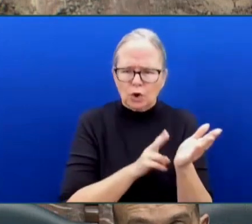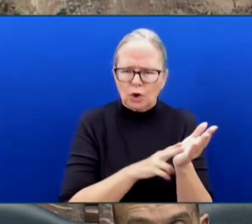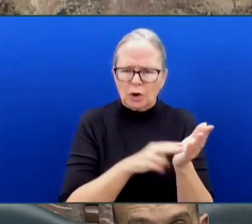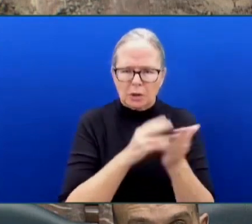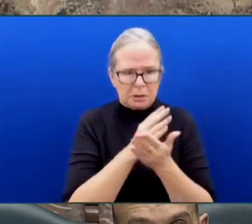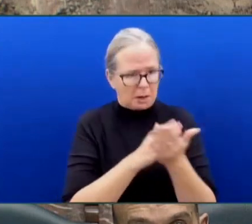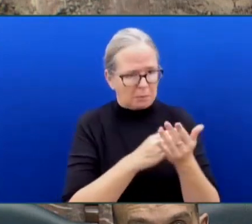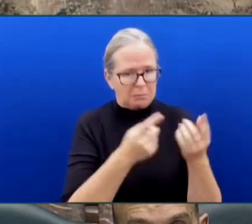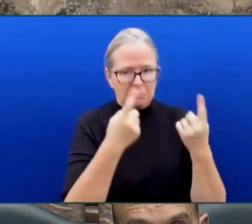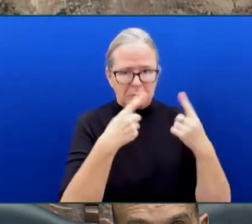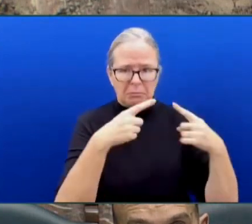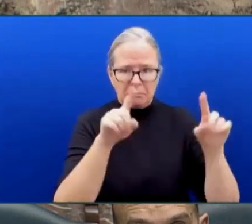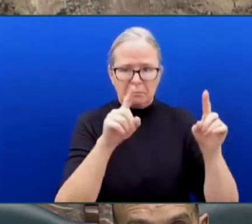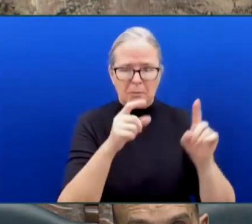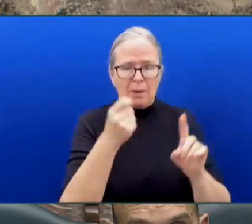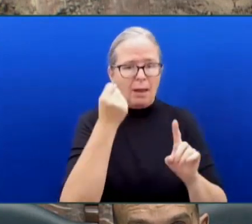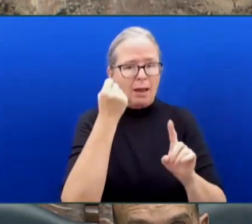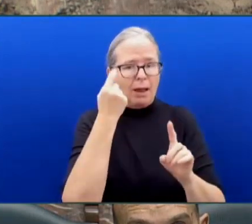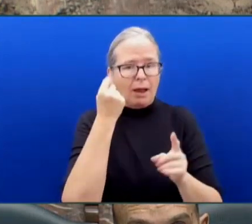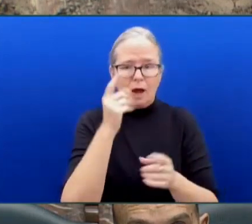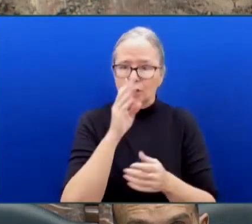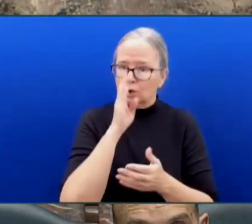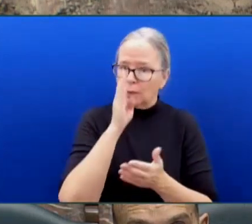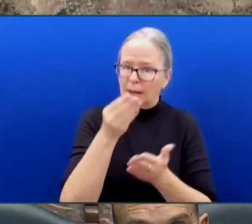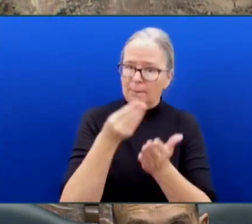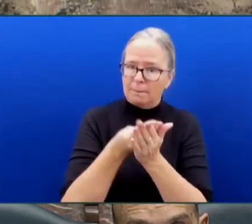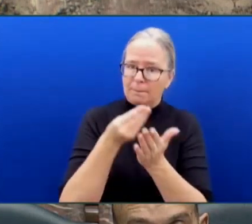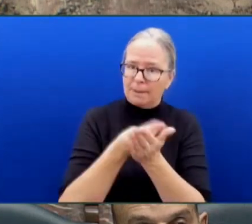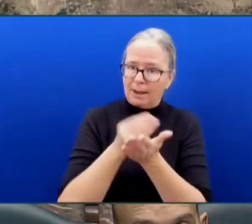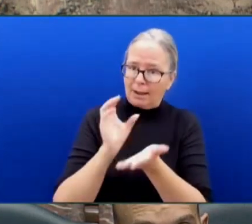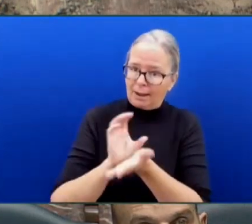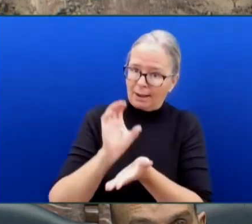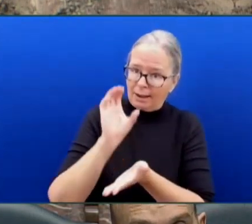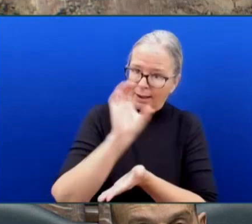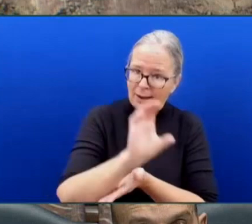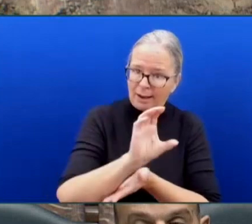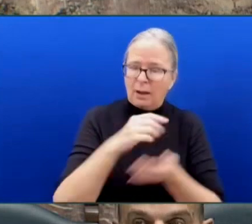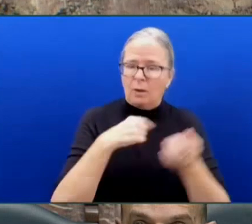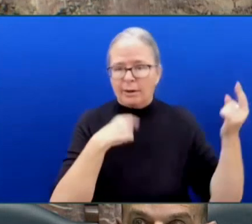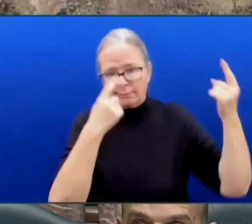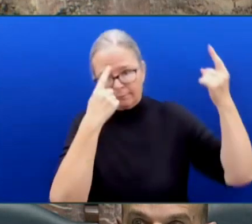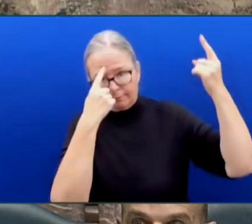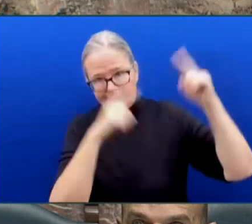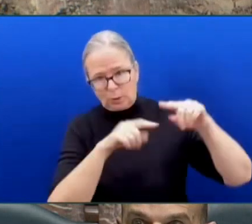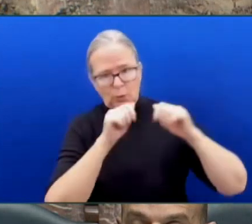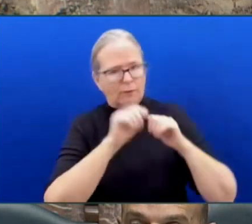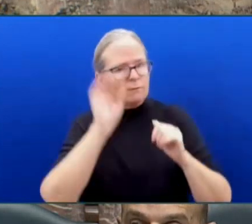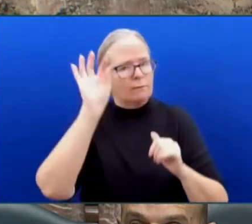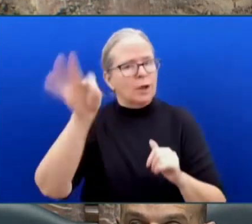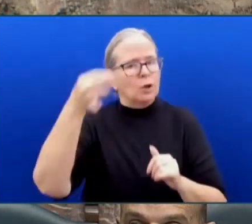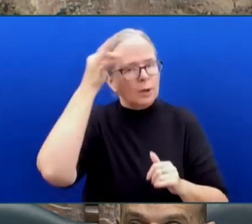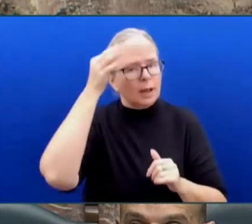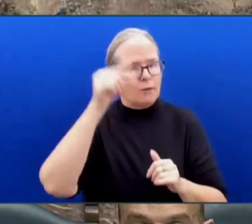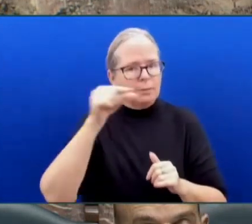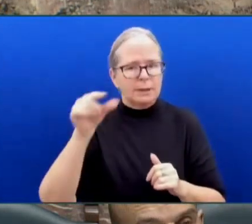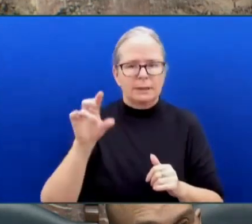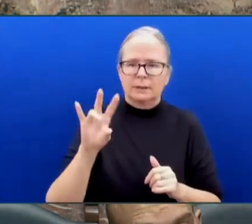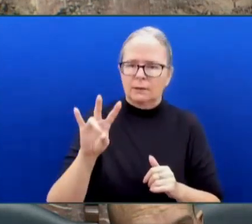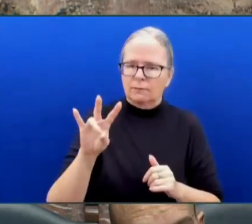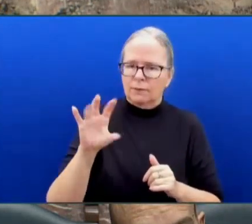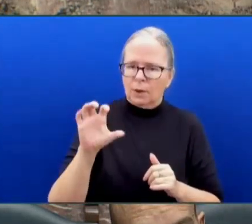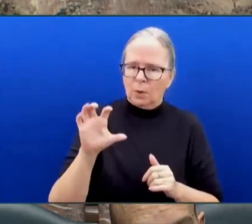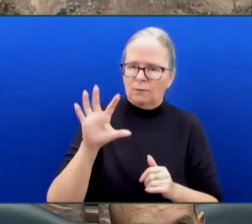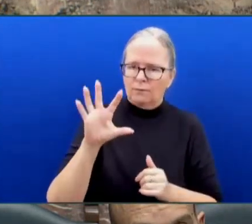our agreement with the Government of Canada, $750 million for nurse-to-patient ratios over the next 3 years, and